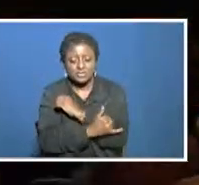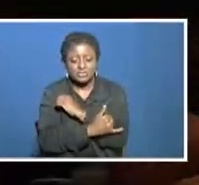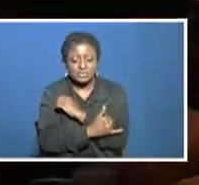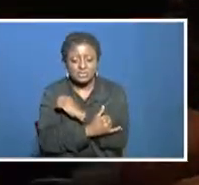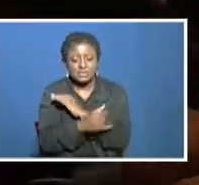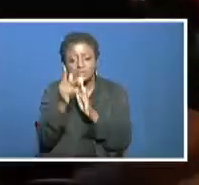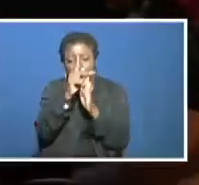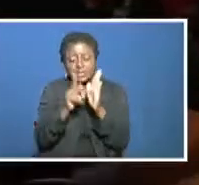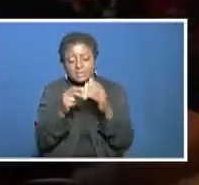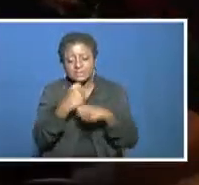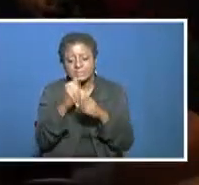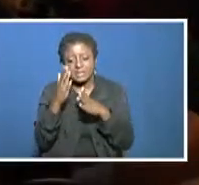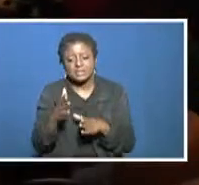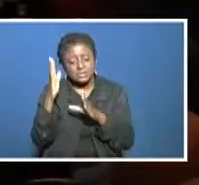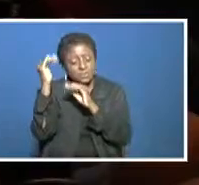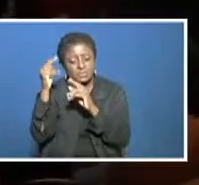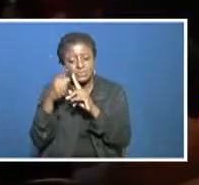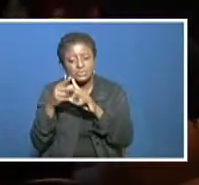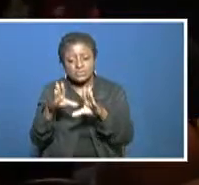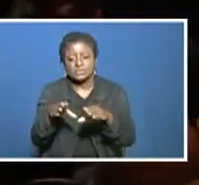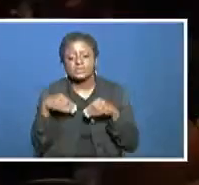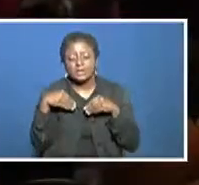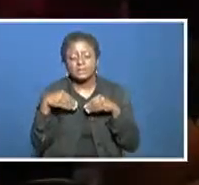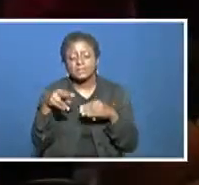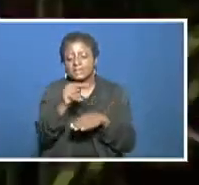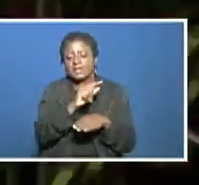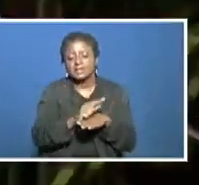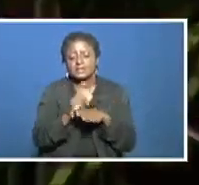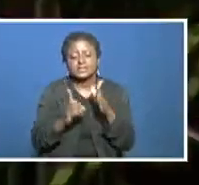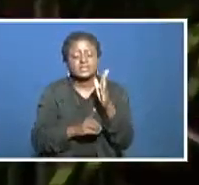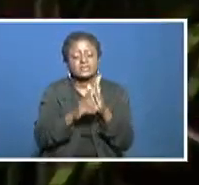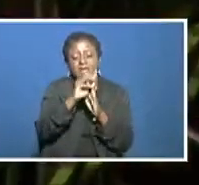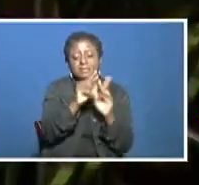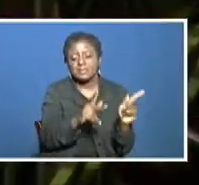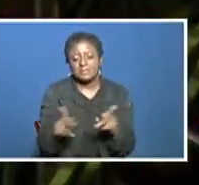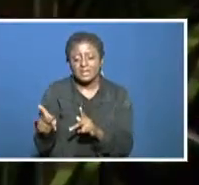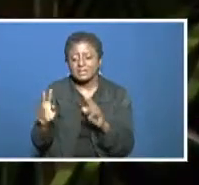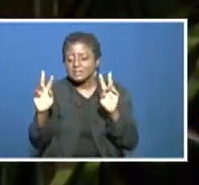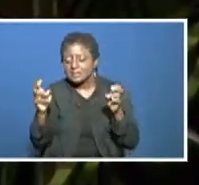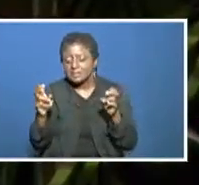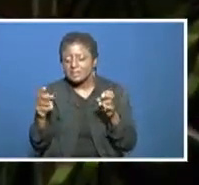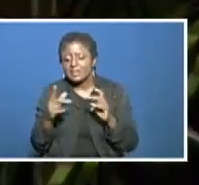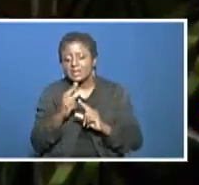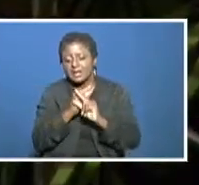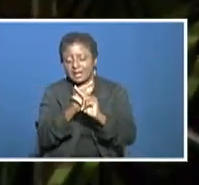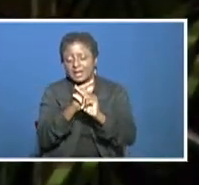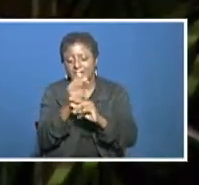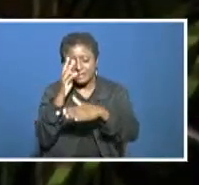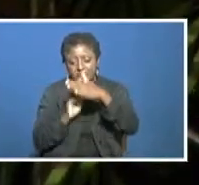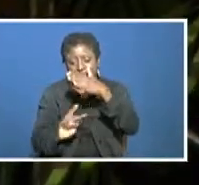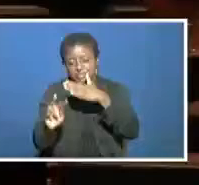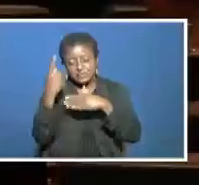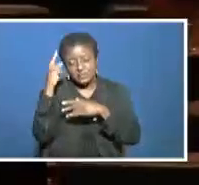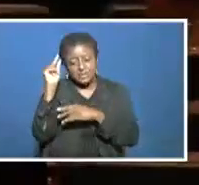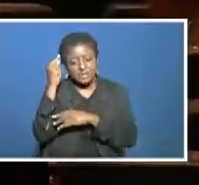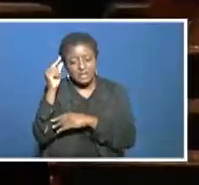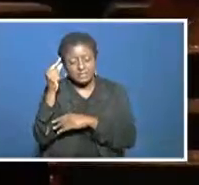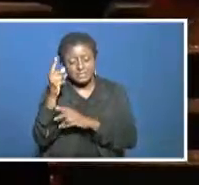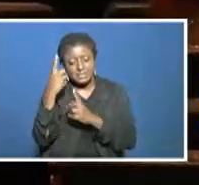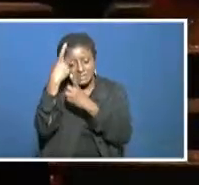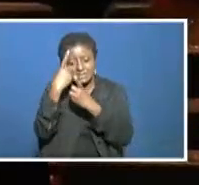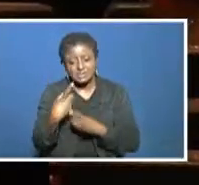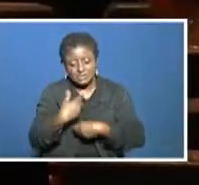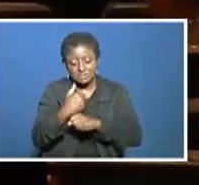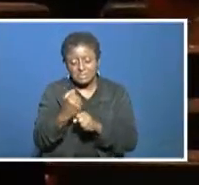to adopt the National Development Plan that's branded as a guide and vision for government's decision-making and investment over the